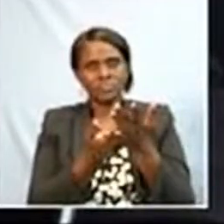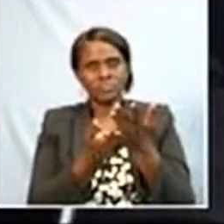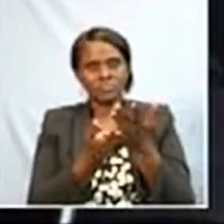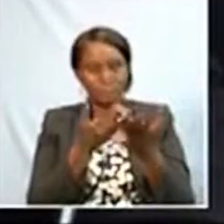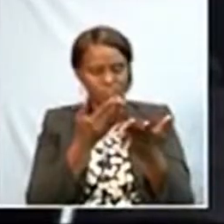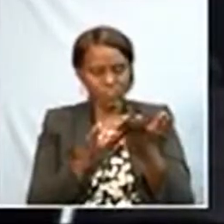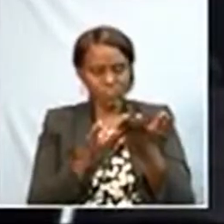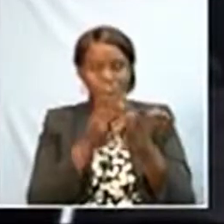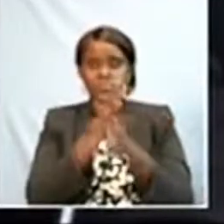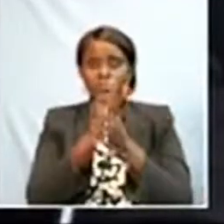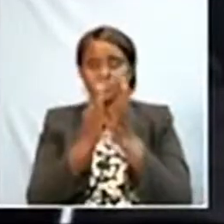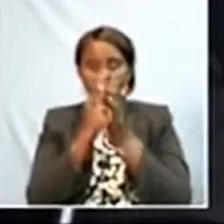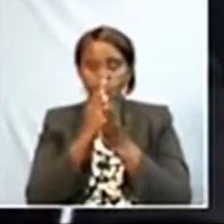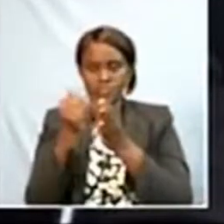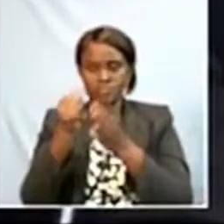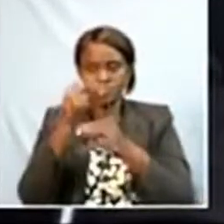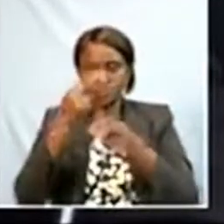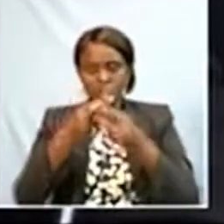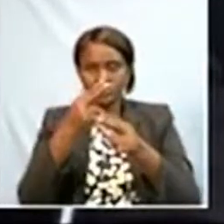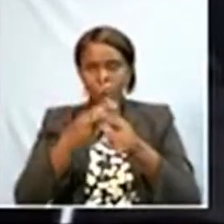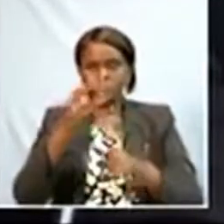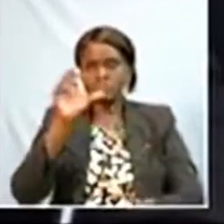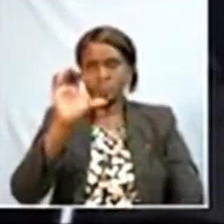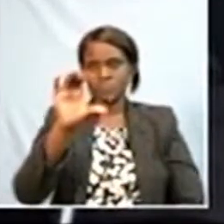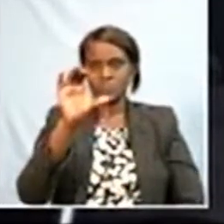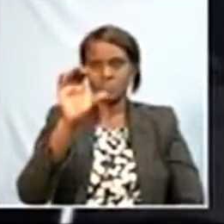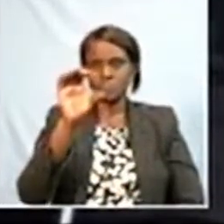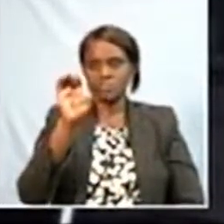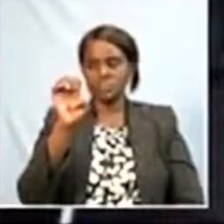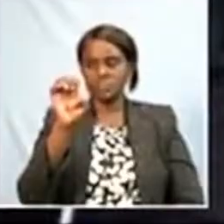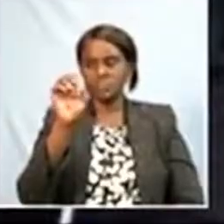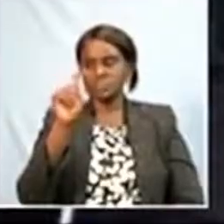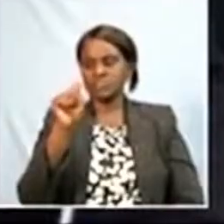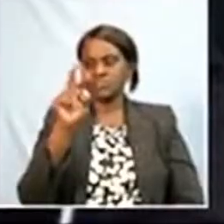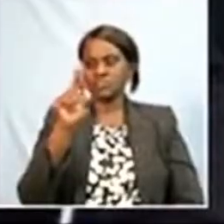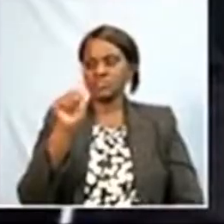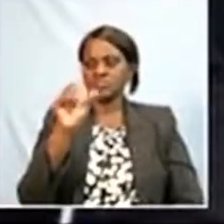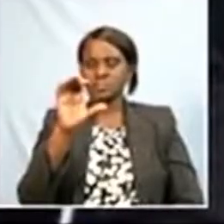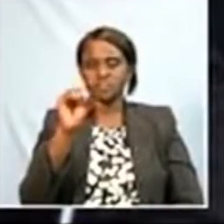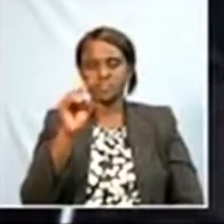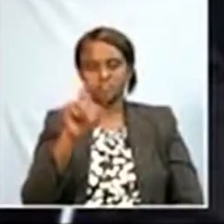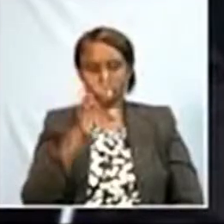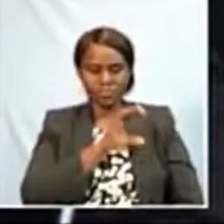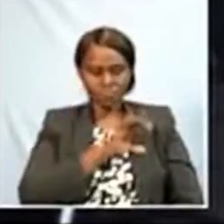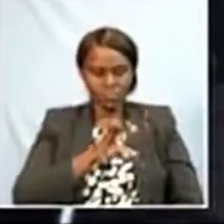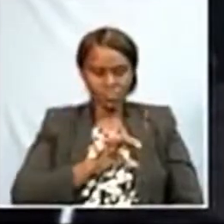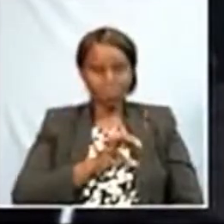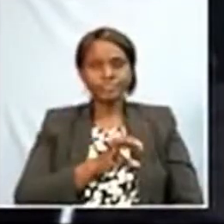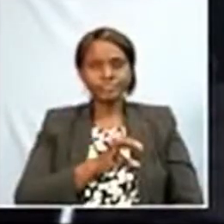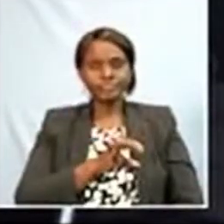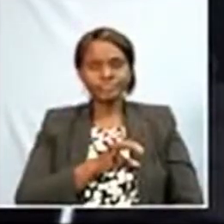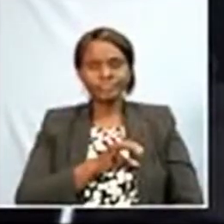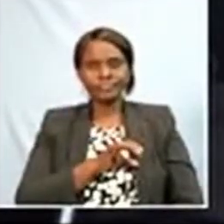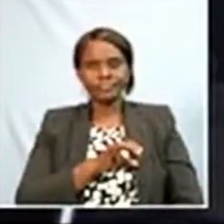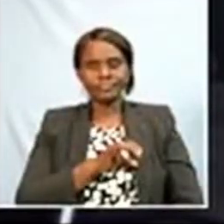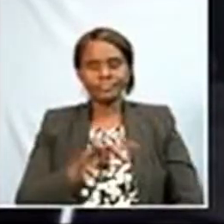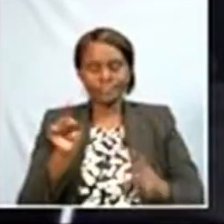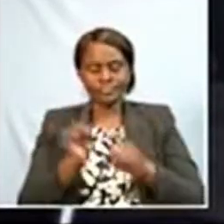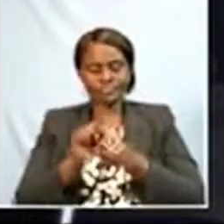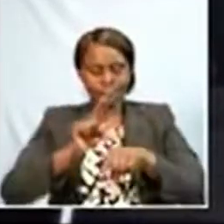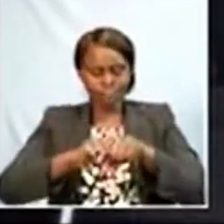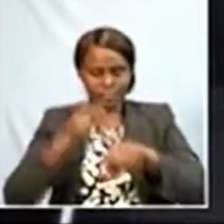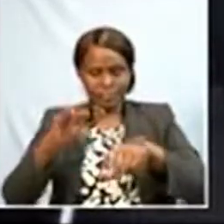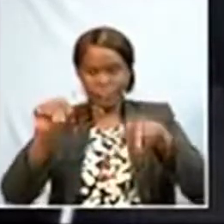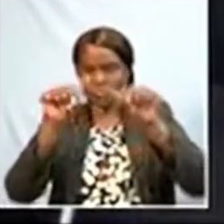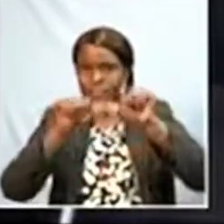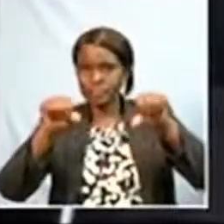the contractor is called Cetraco Limited, and Cetraco Limited, by the time of